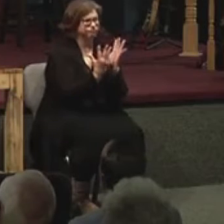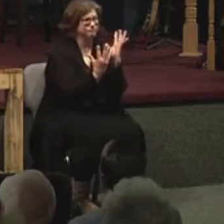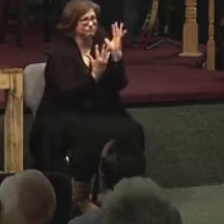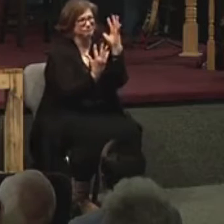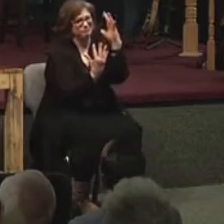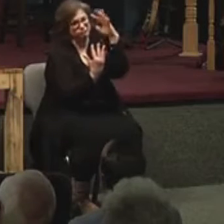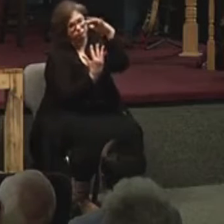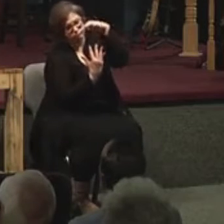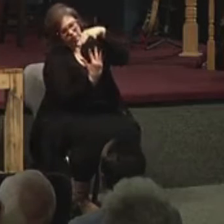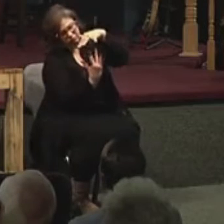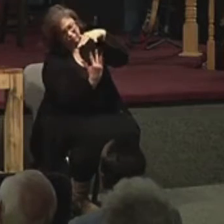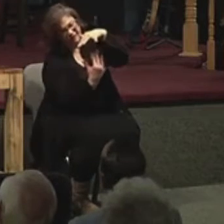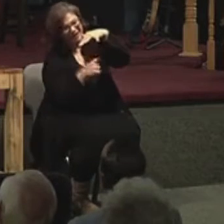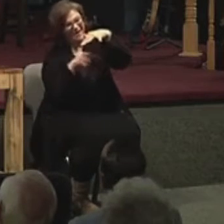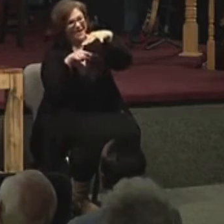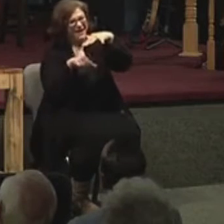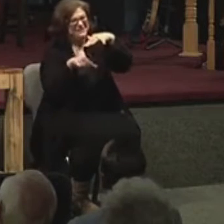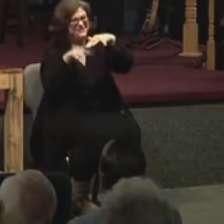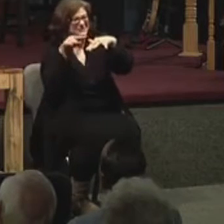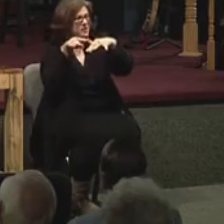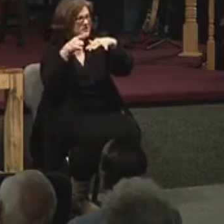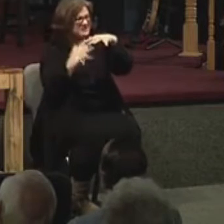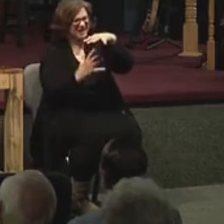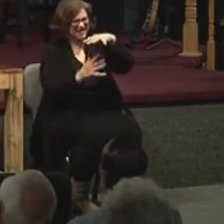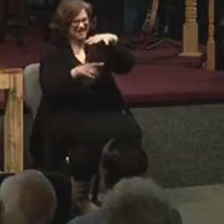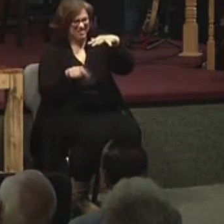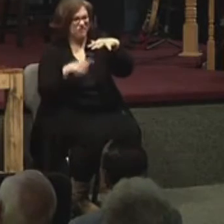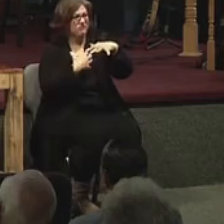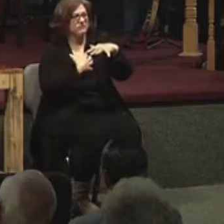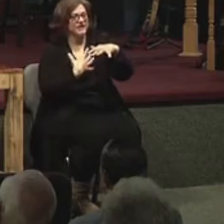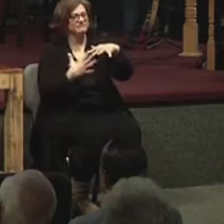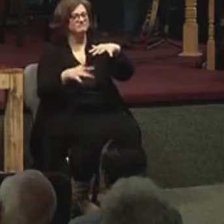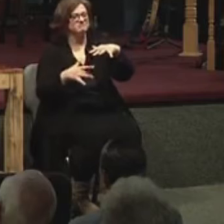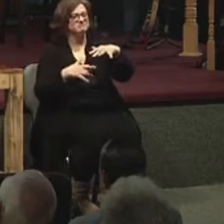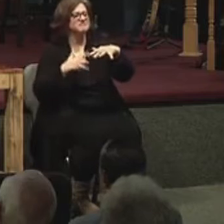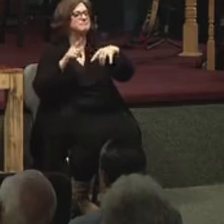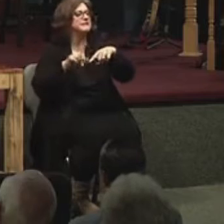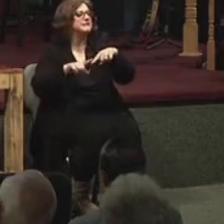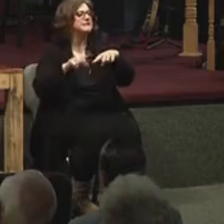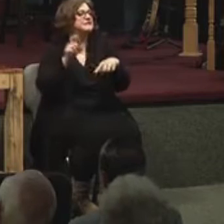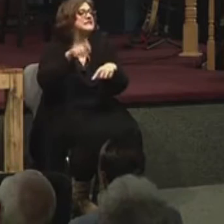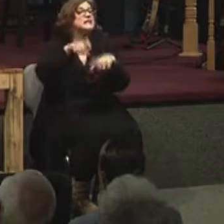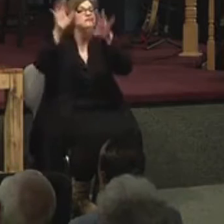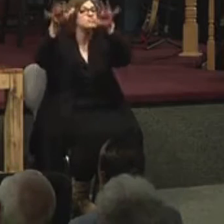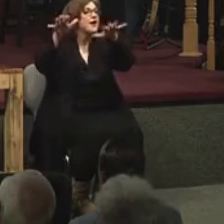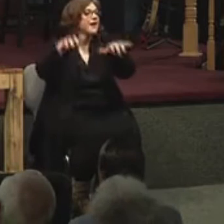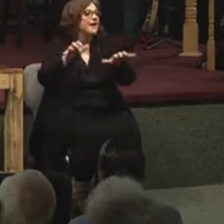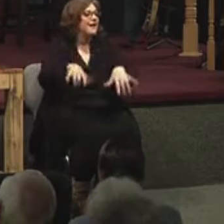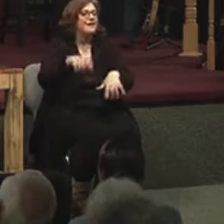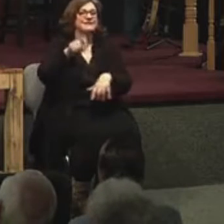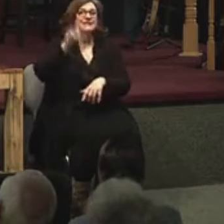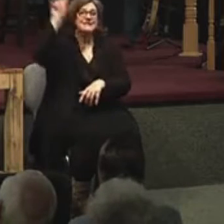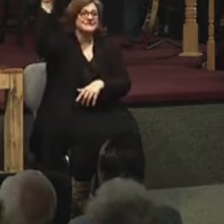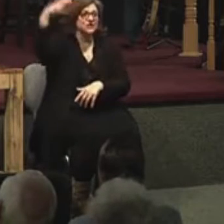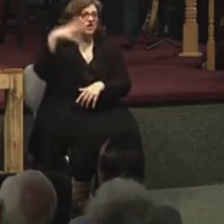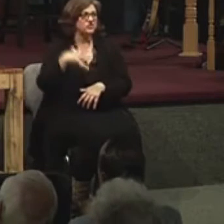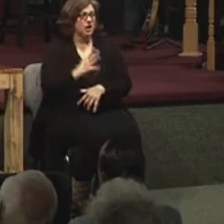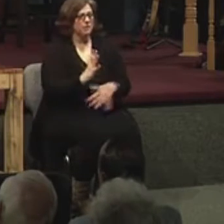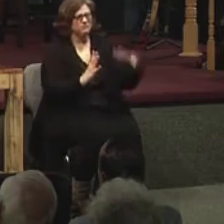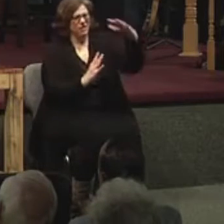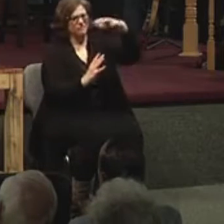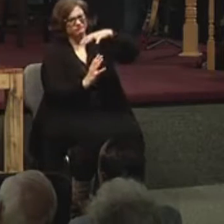Sometimes in life, we think that our problems are bigger than they really are, or that our problems are only just for